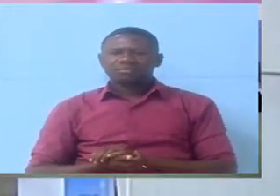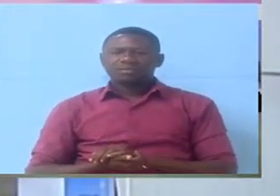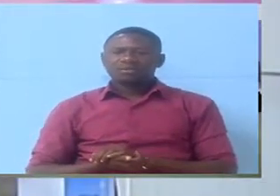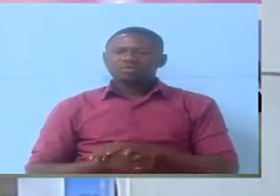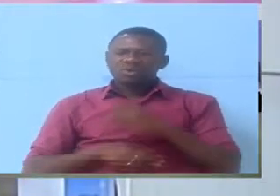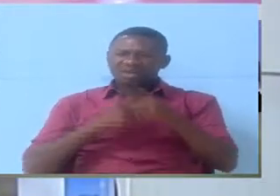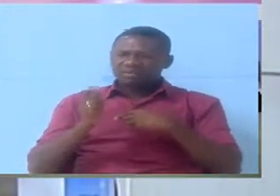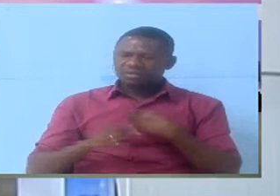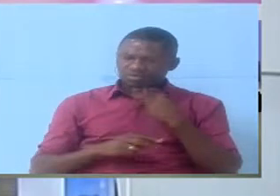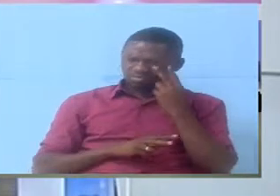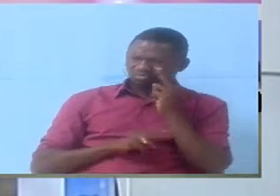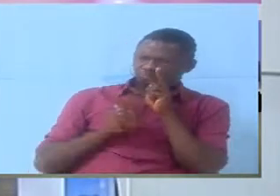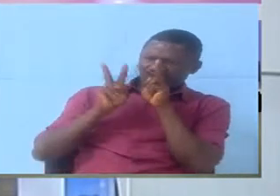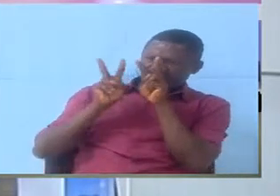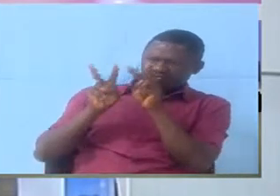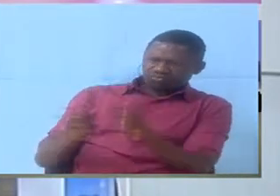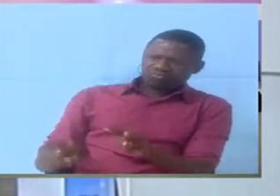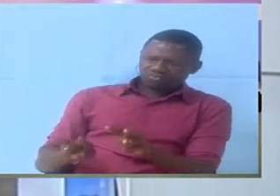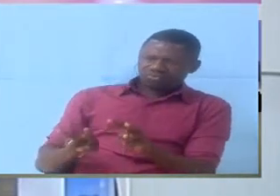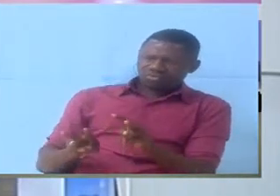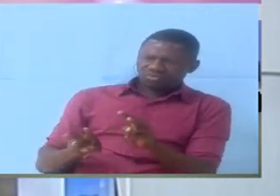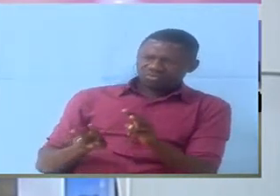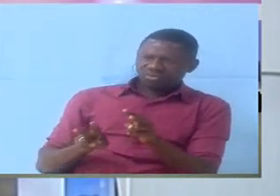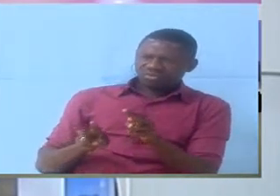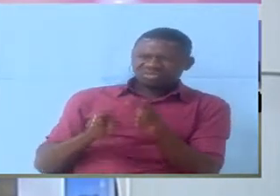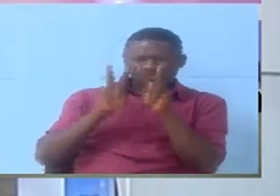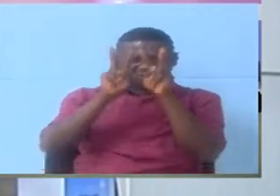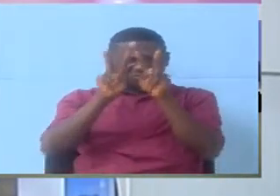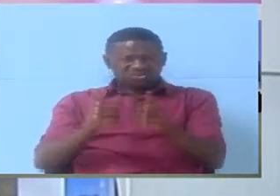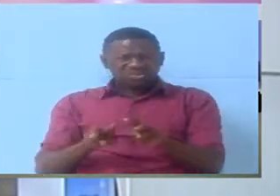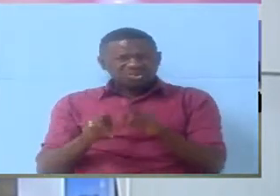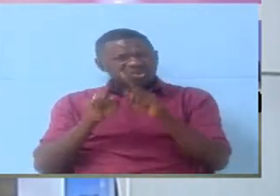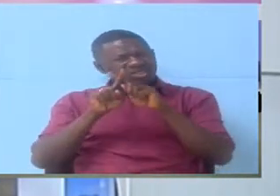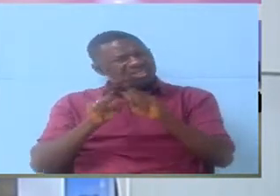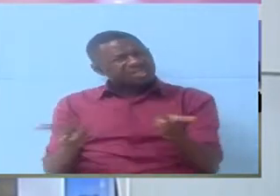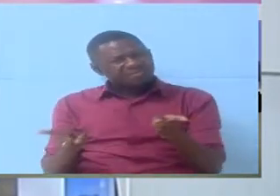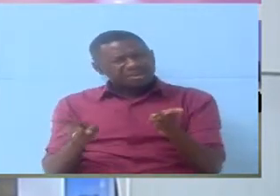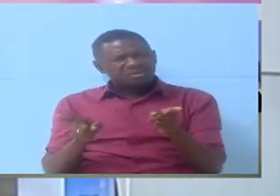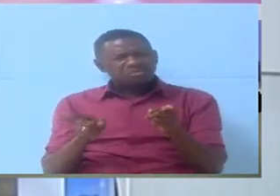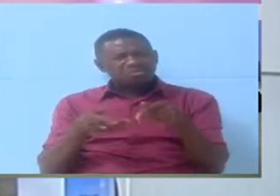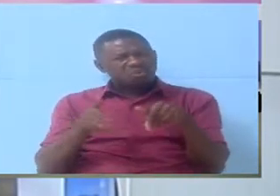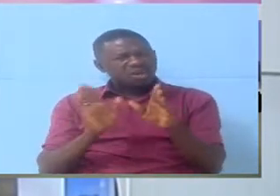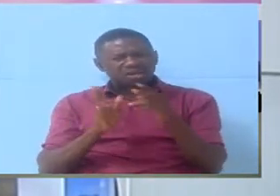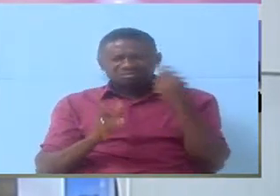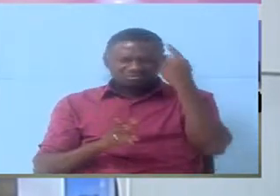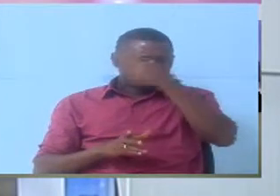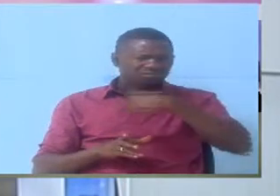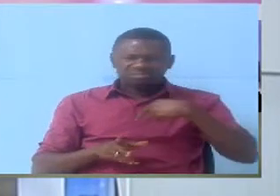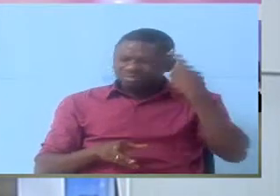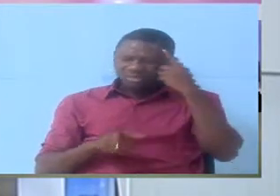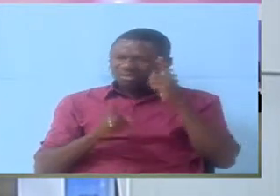Halloween a falling deliver. Well, after he left, did he look indifferent?